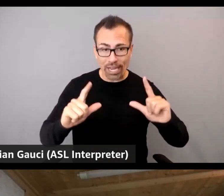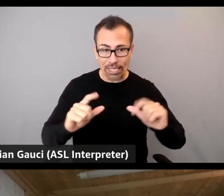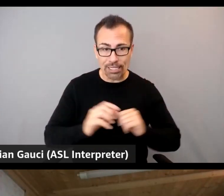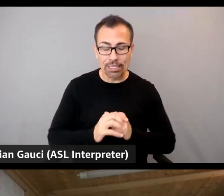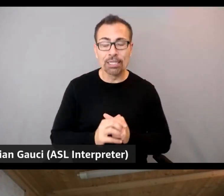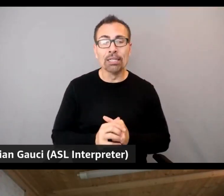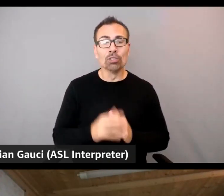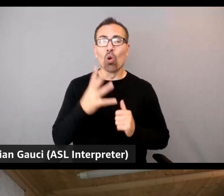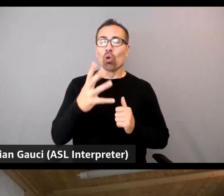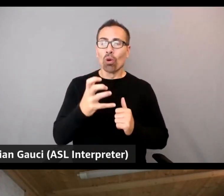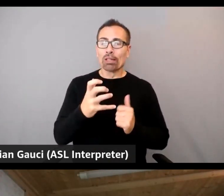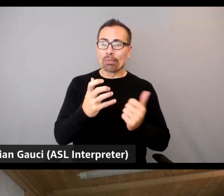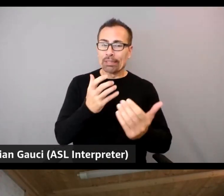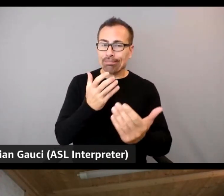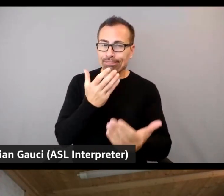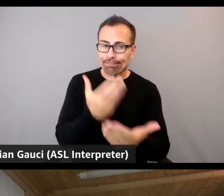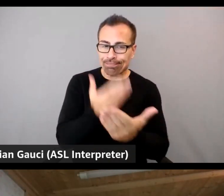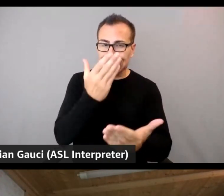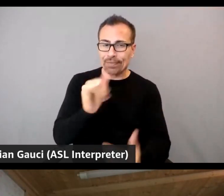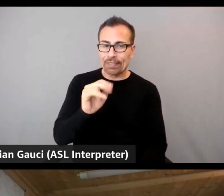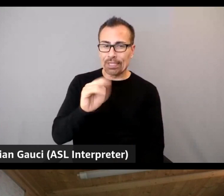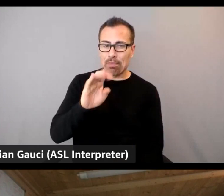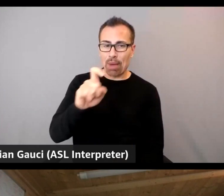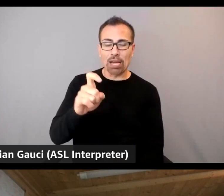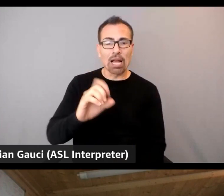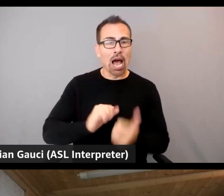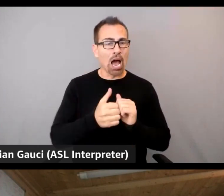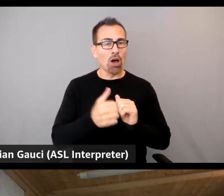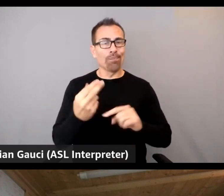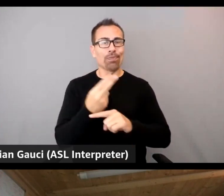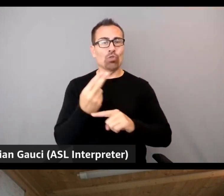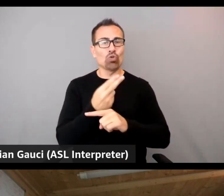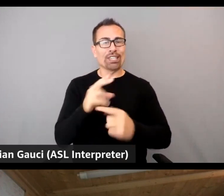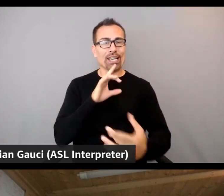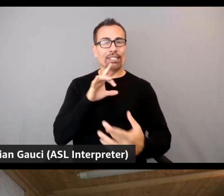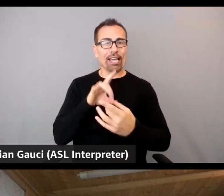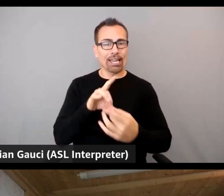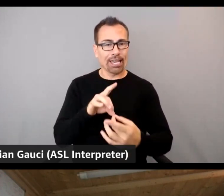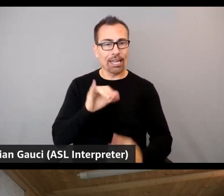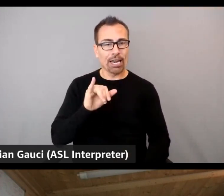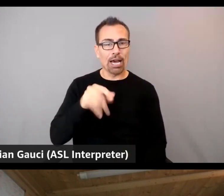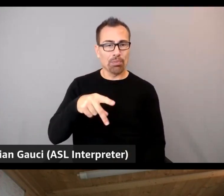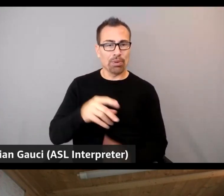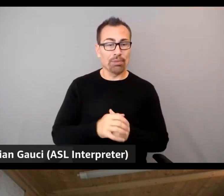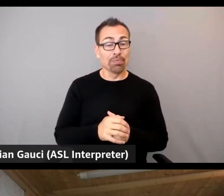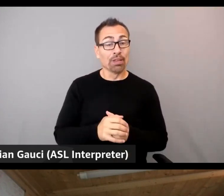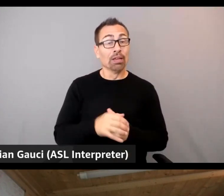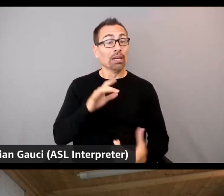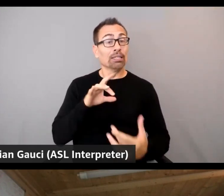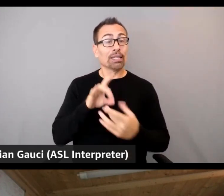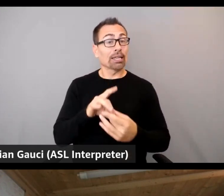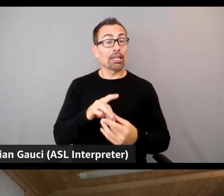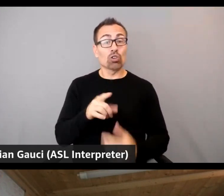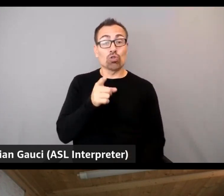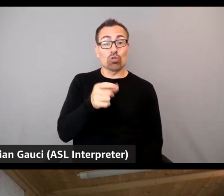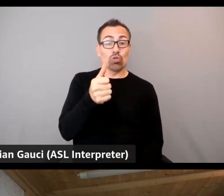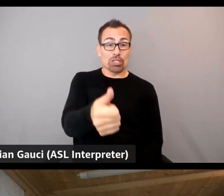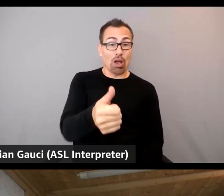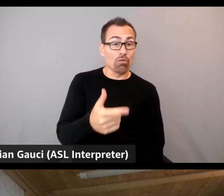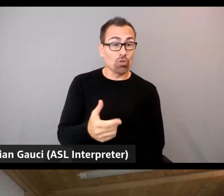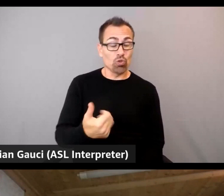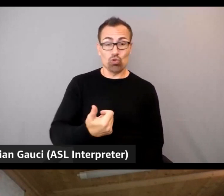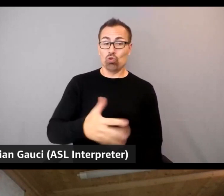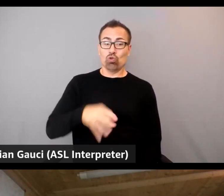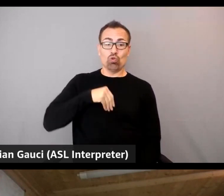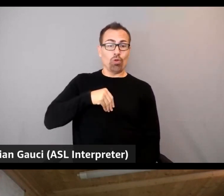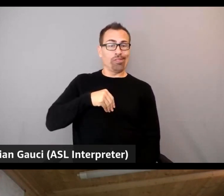do that by using dedicated IPs. So dedicated IPs, as the name suggests, it's dedicated to you. You own the IPs. There is no other sender